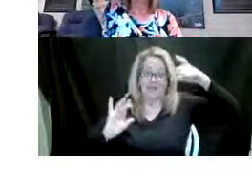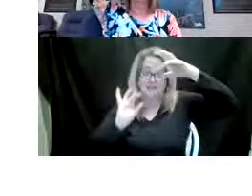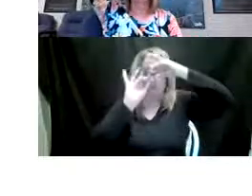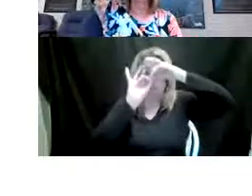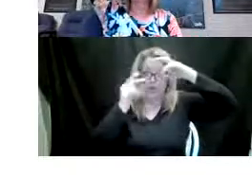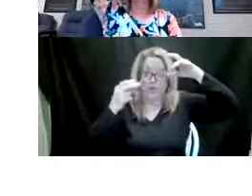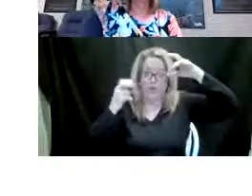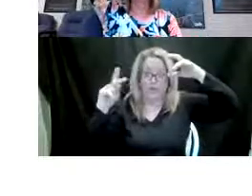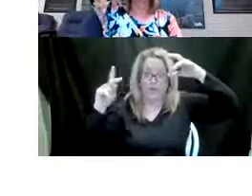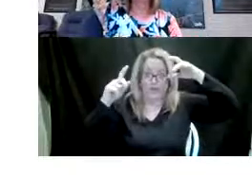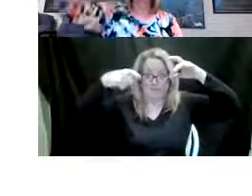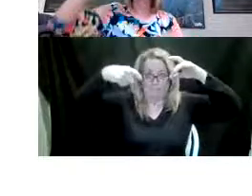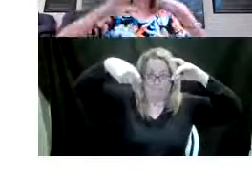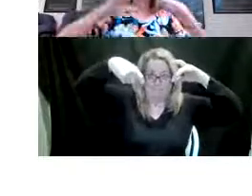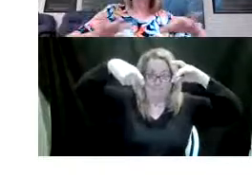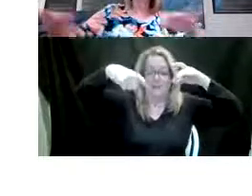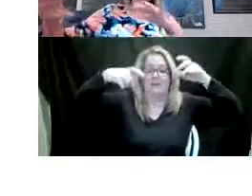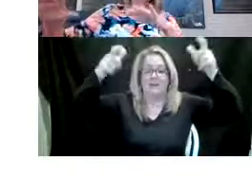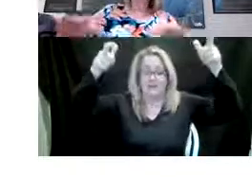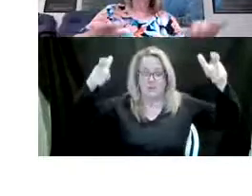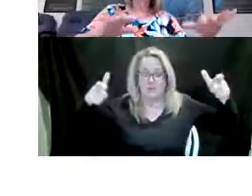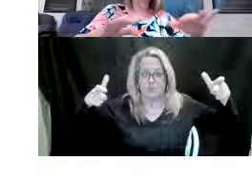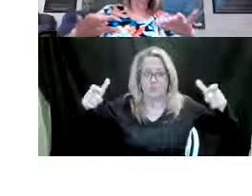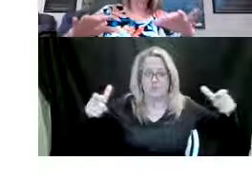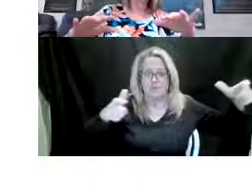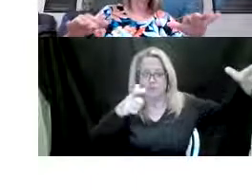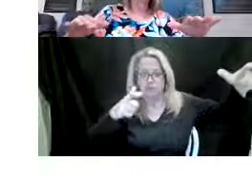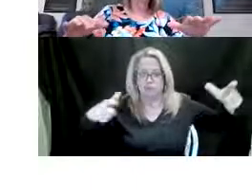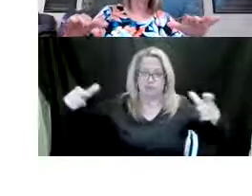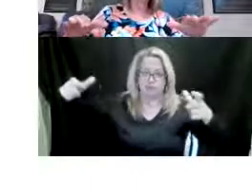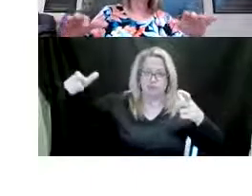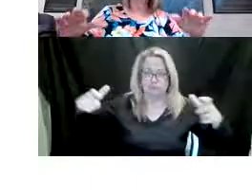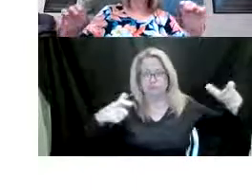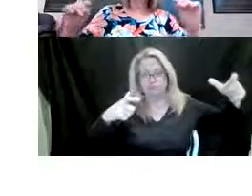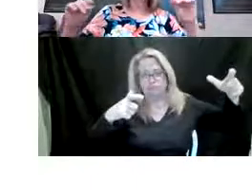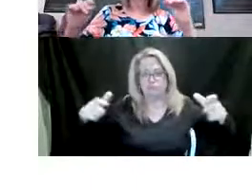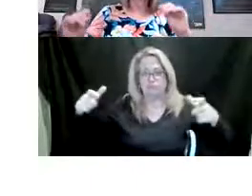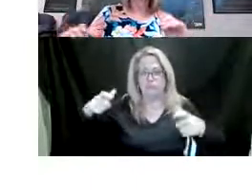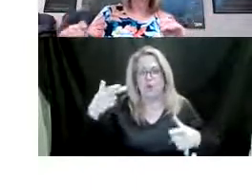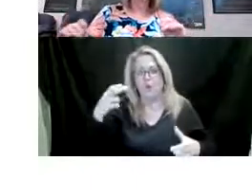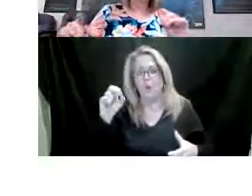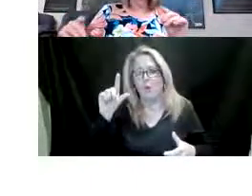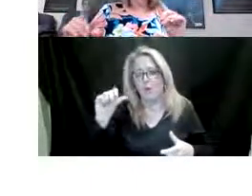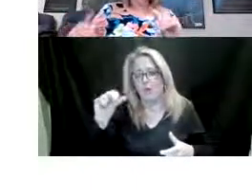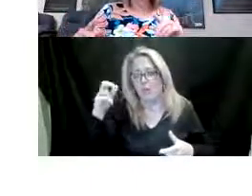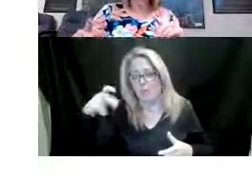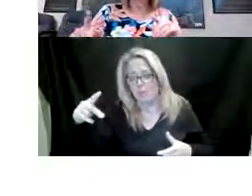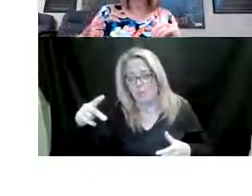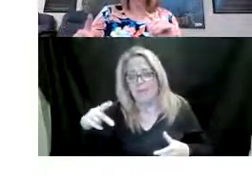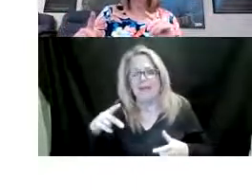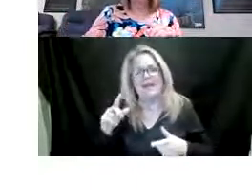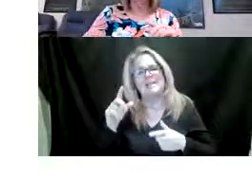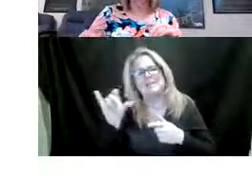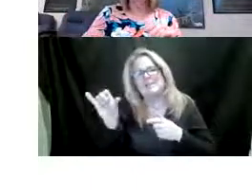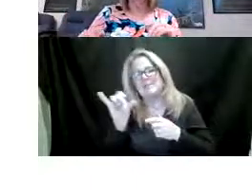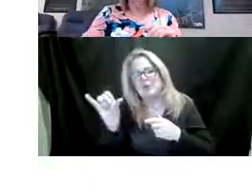something up that hangs from the ceiling. So it's a kind of free flowing hula hoop thing. It's a little bit like the tactile bar